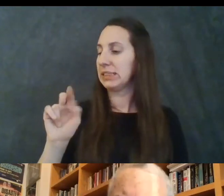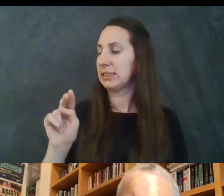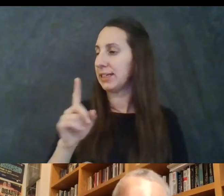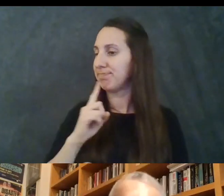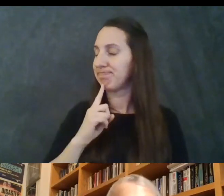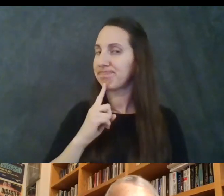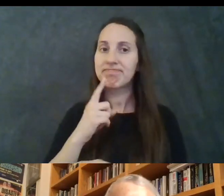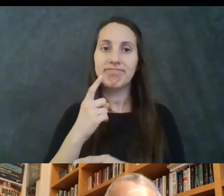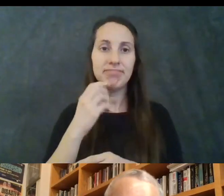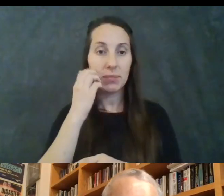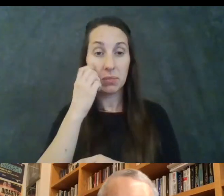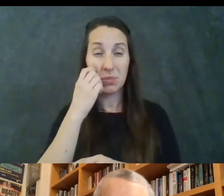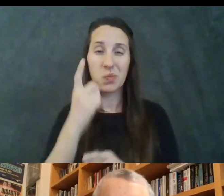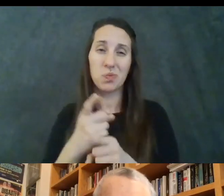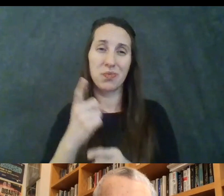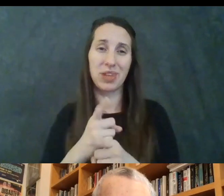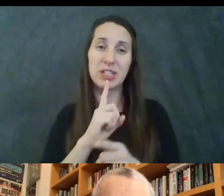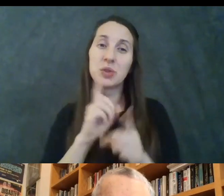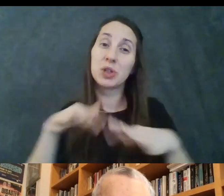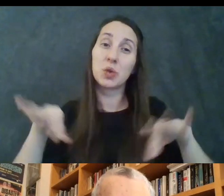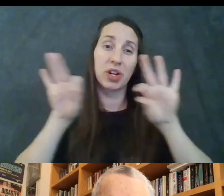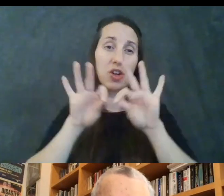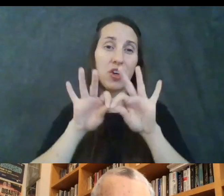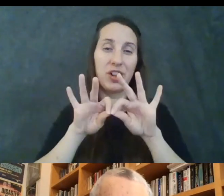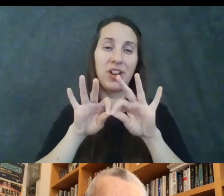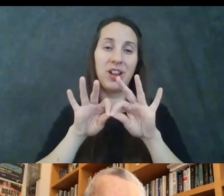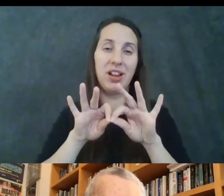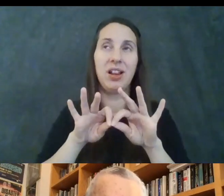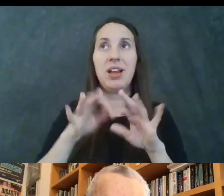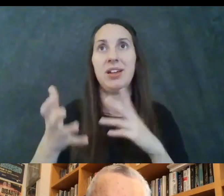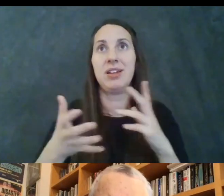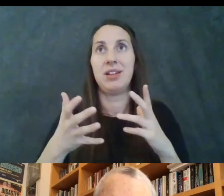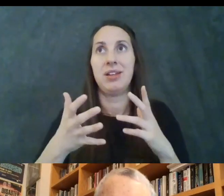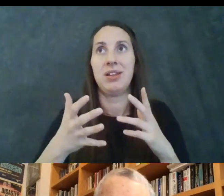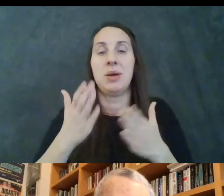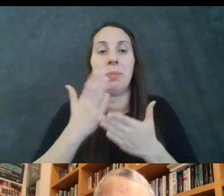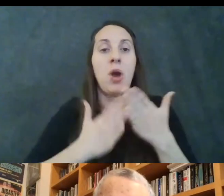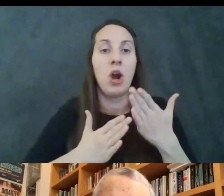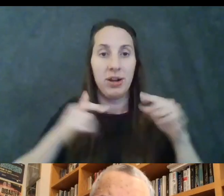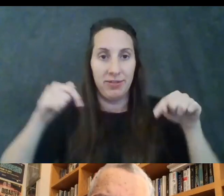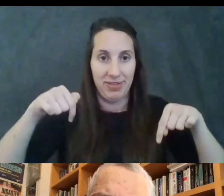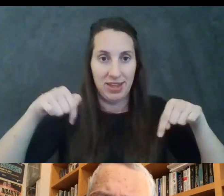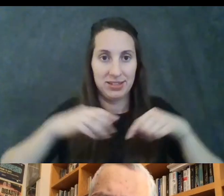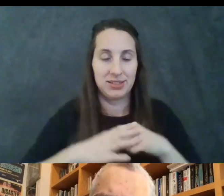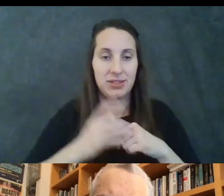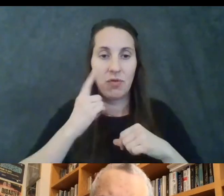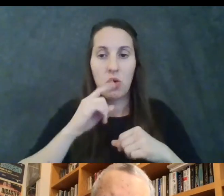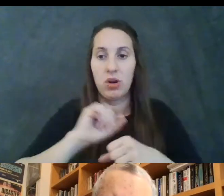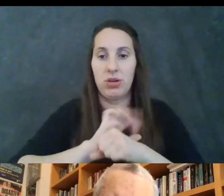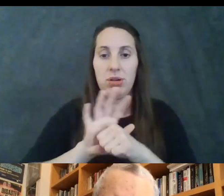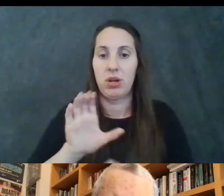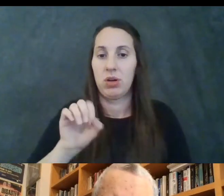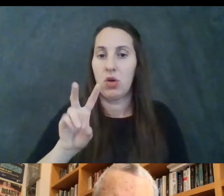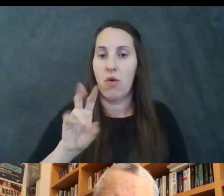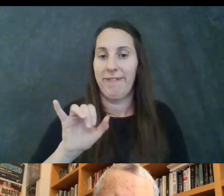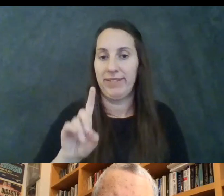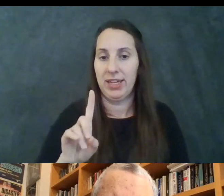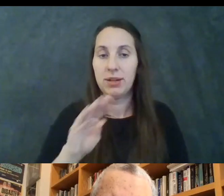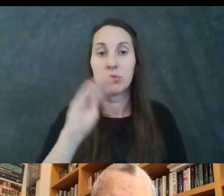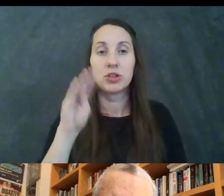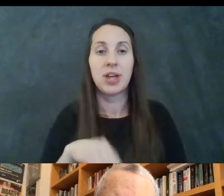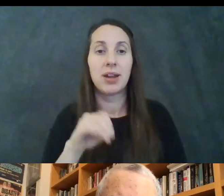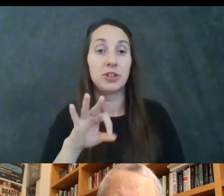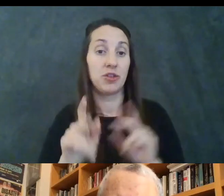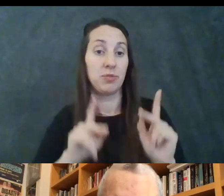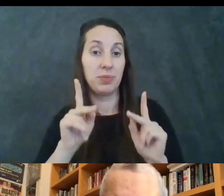No, it's such a critical piece to this coming out with COVID. Percentage of people pulling